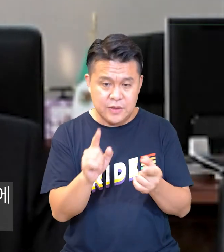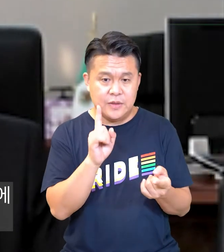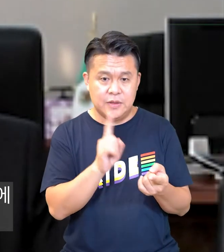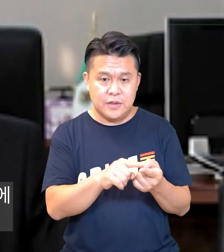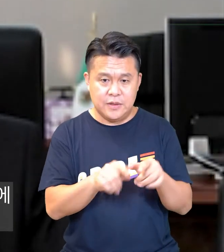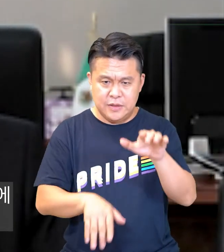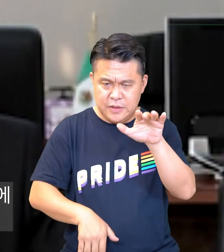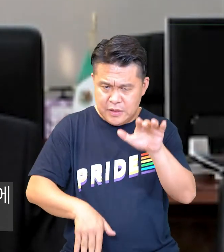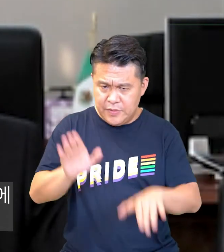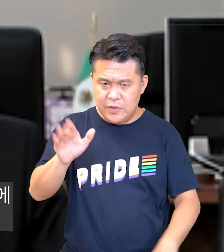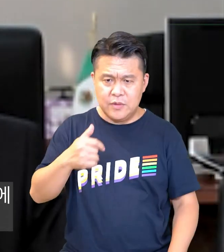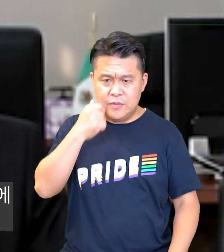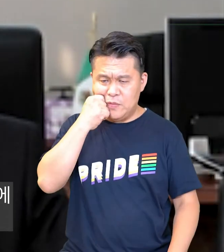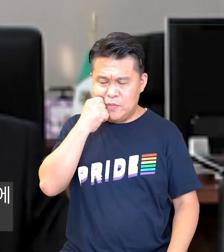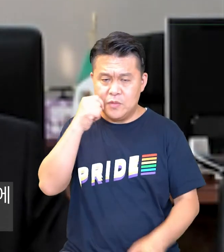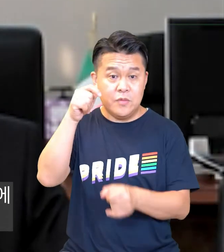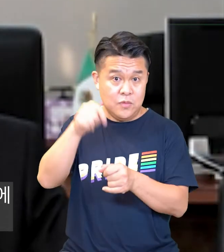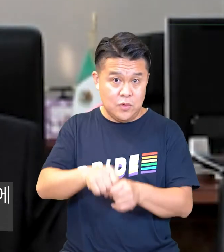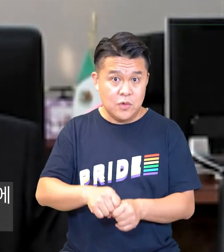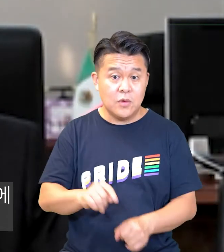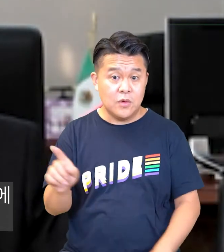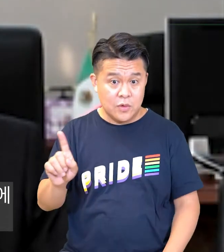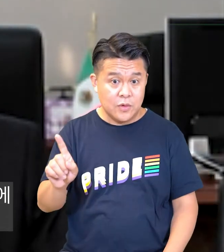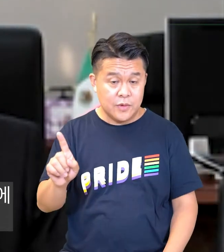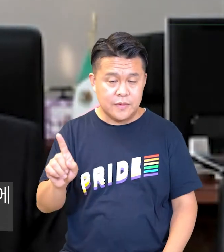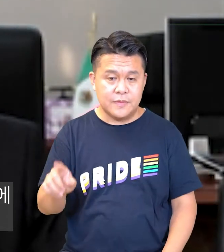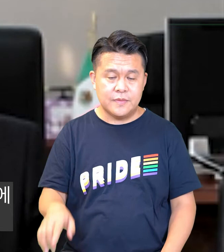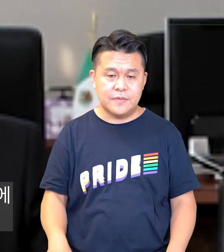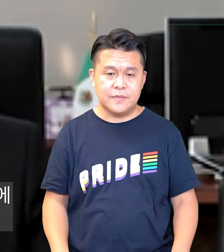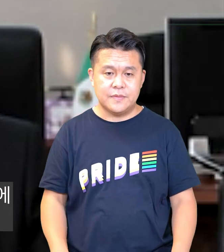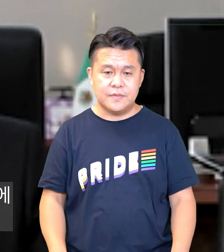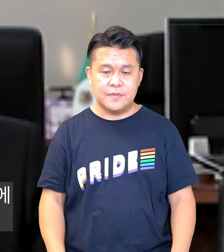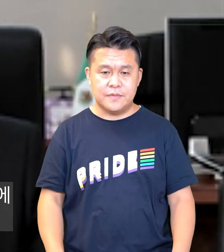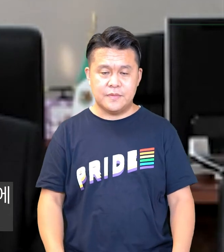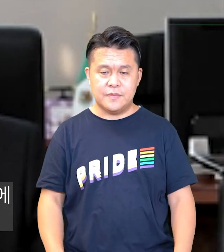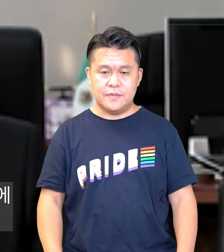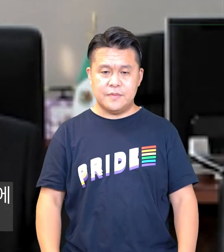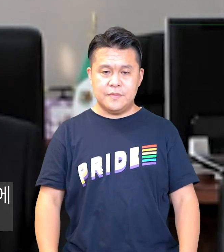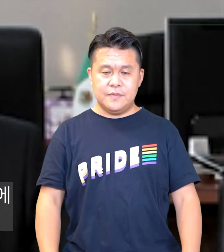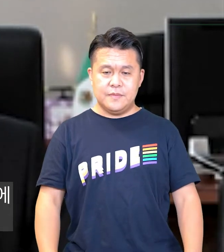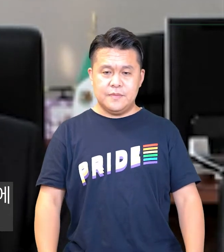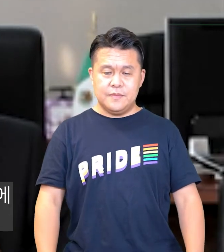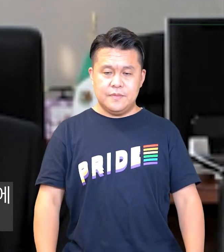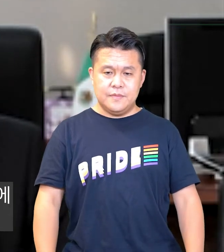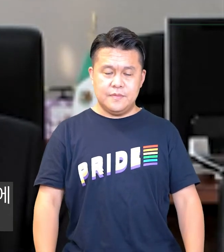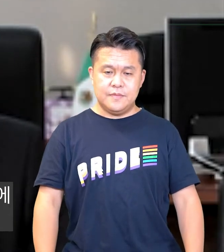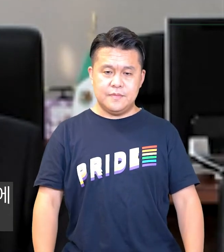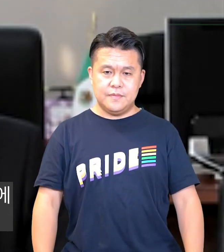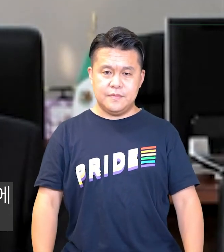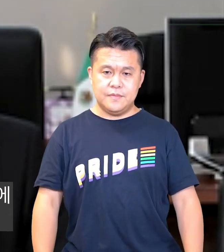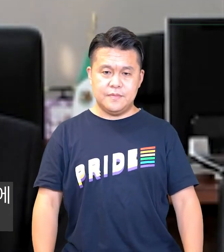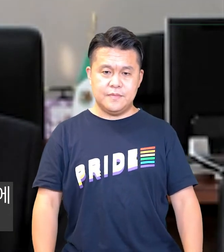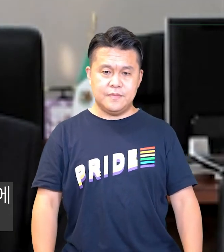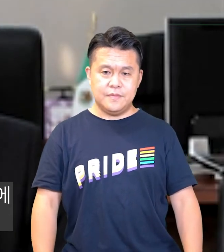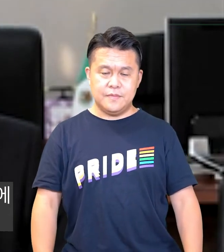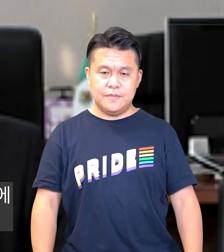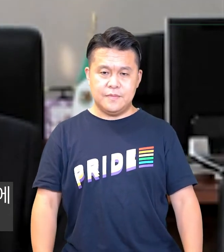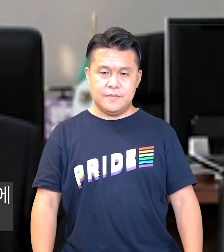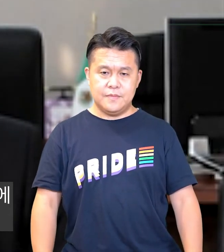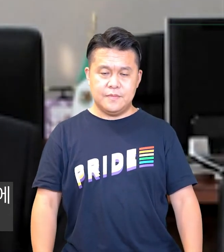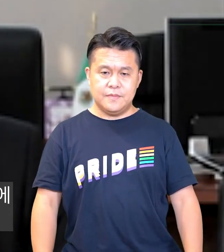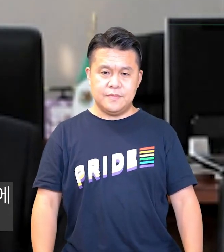national program for equality and non-discrimination for the years